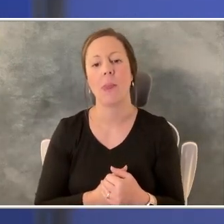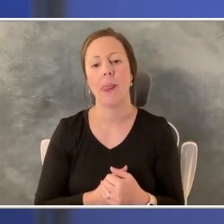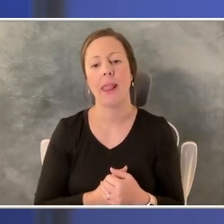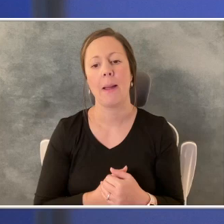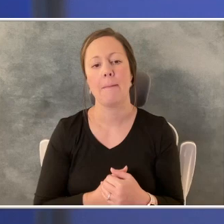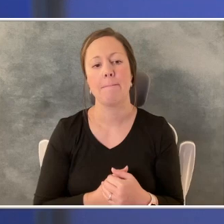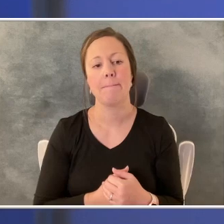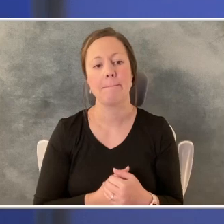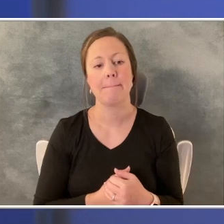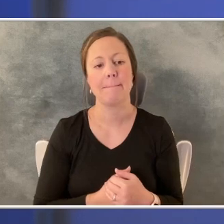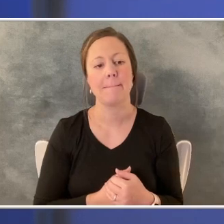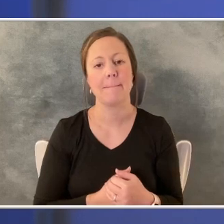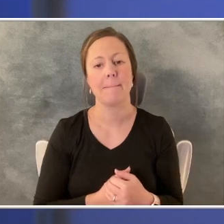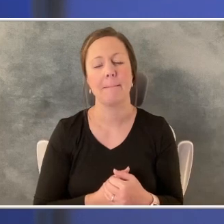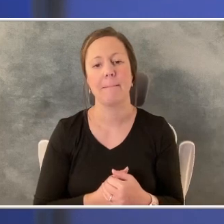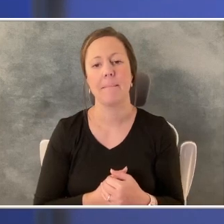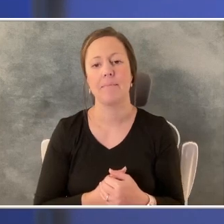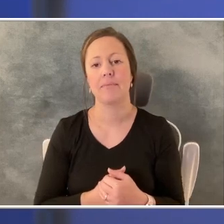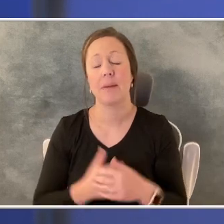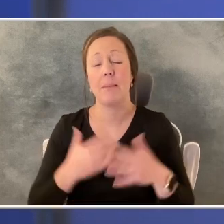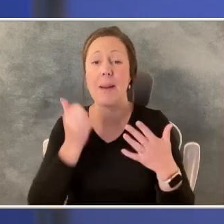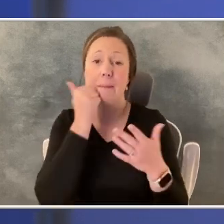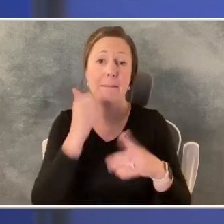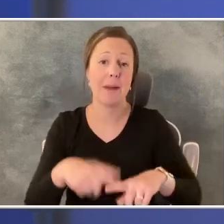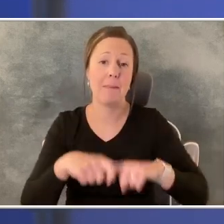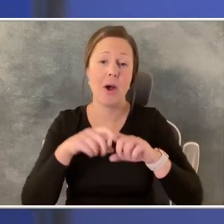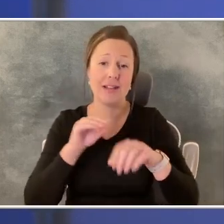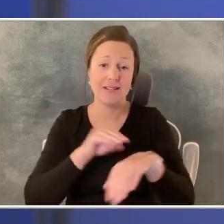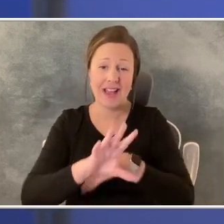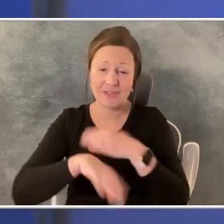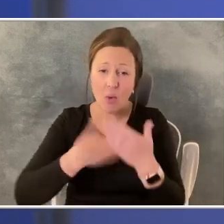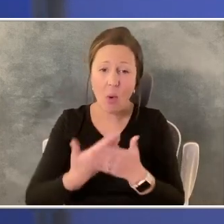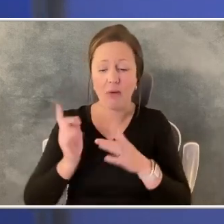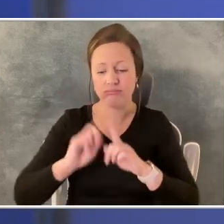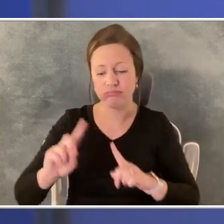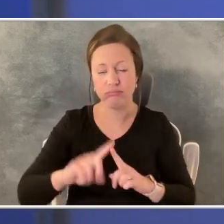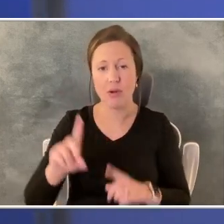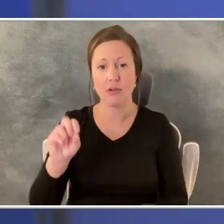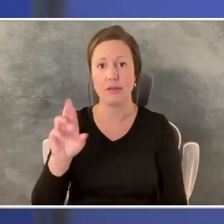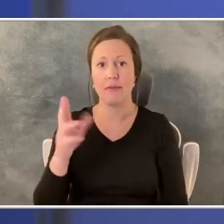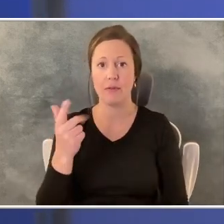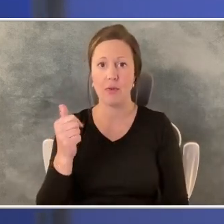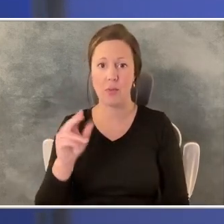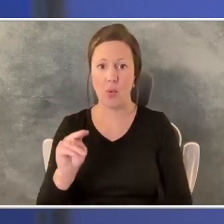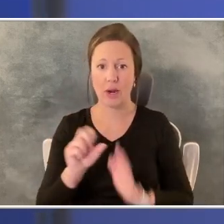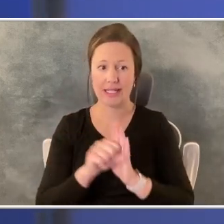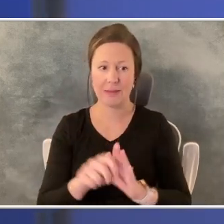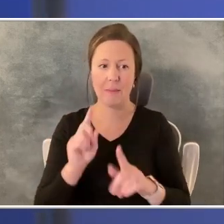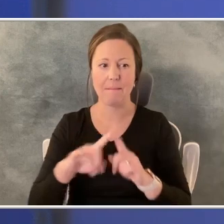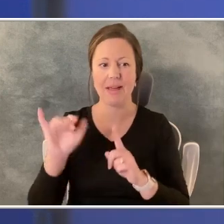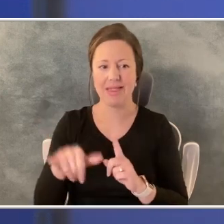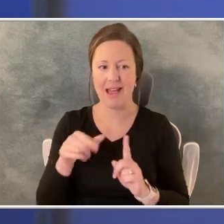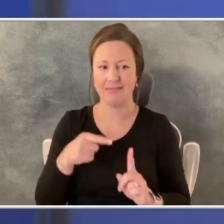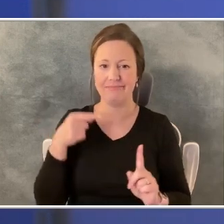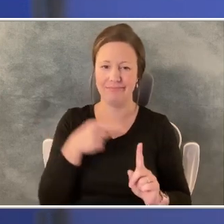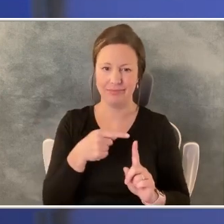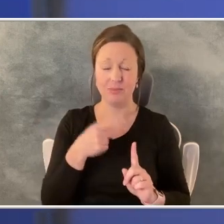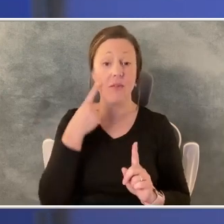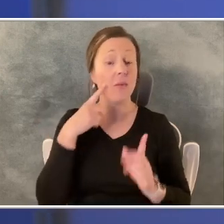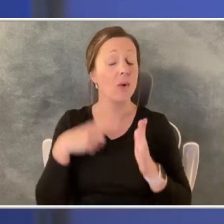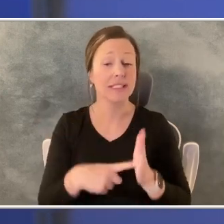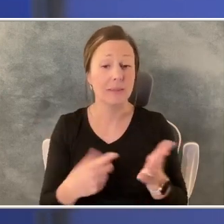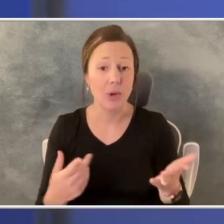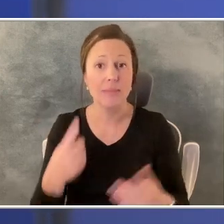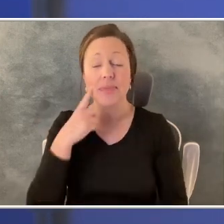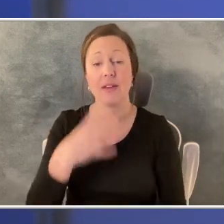But actually, menopause affects every organ system of our body, but that's the one we kind of hallmark. So for example, for Caucasian or